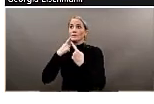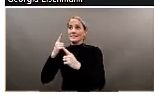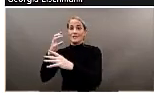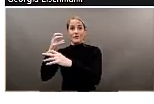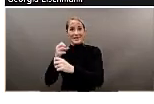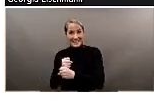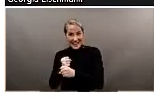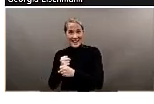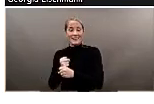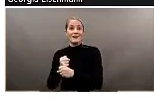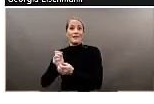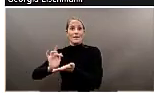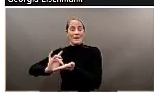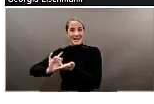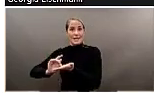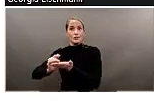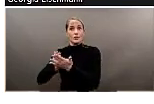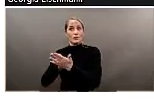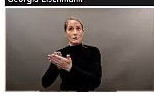equivalent